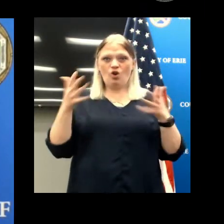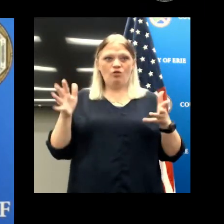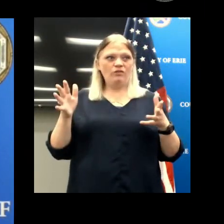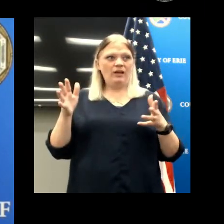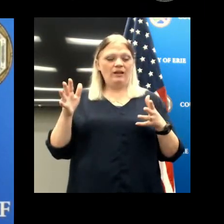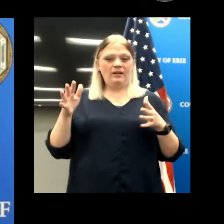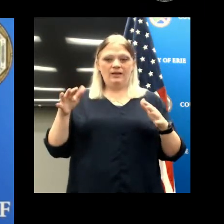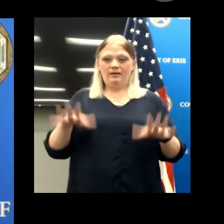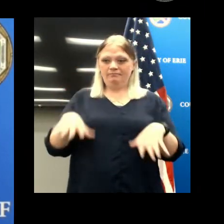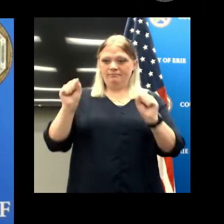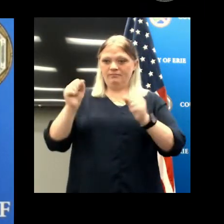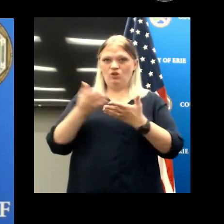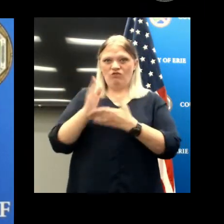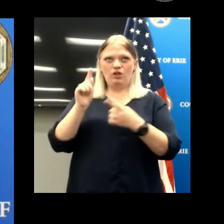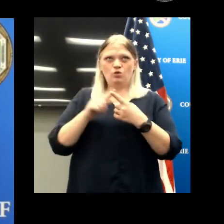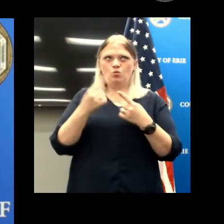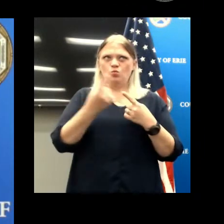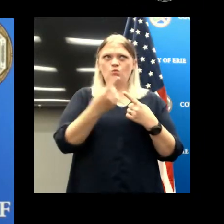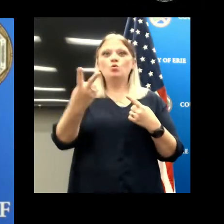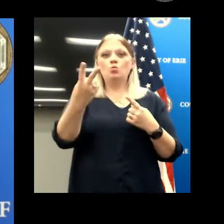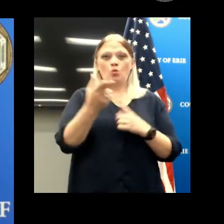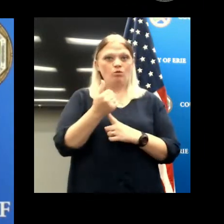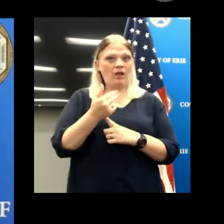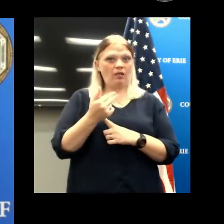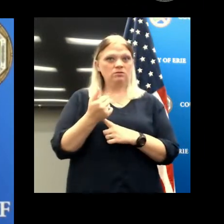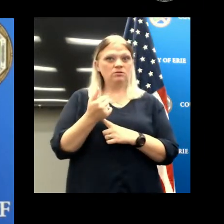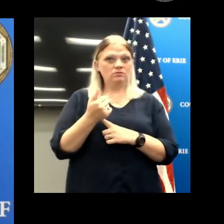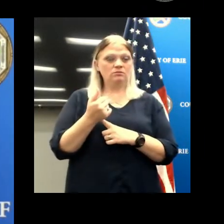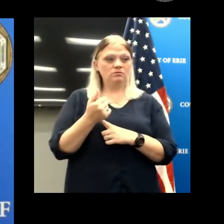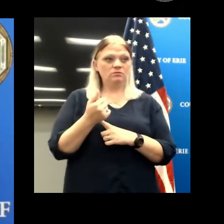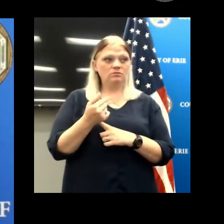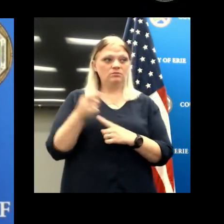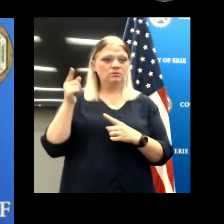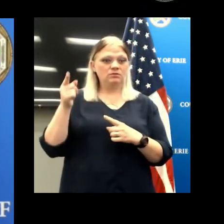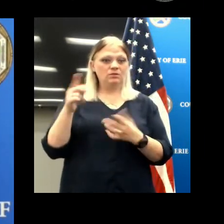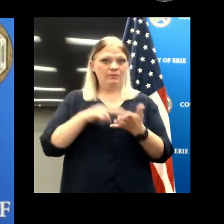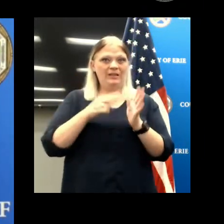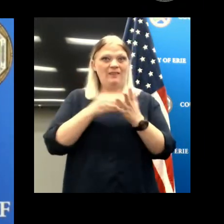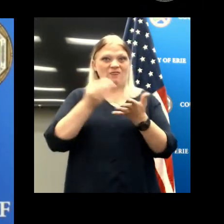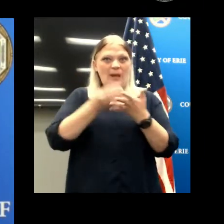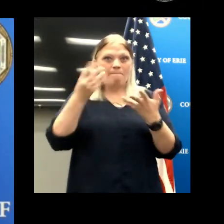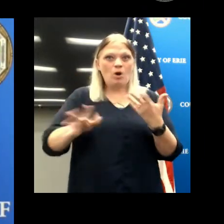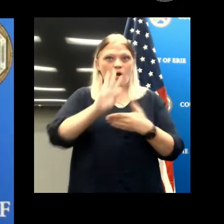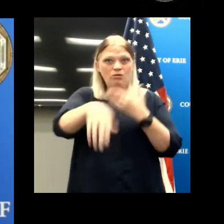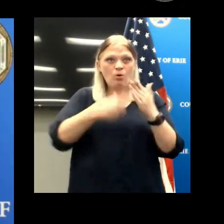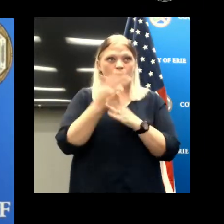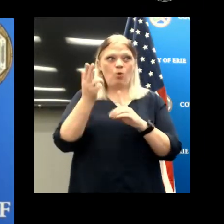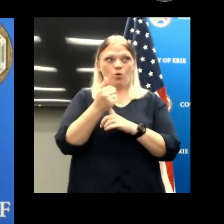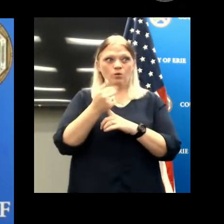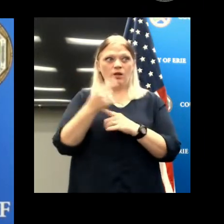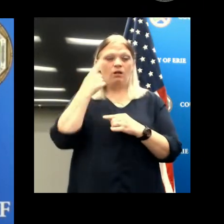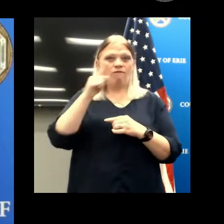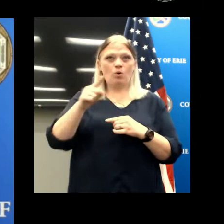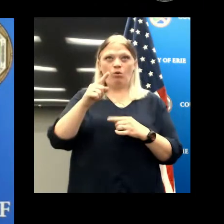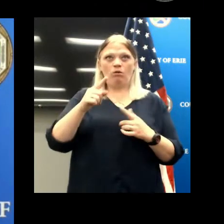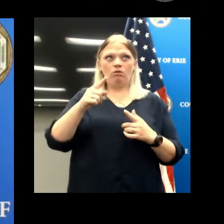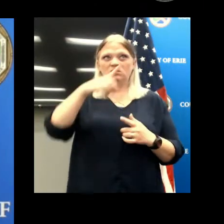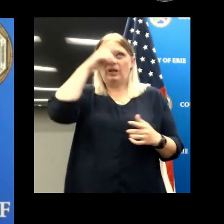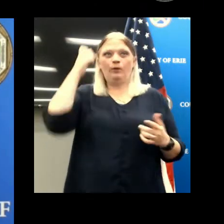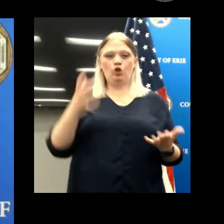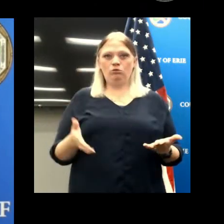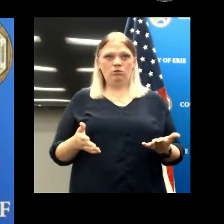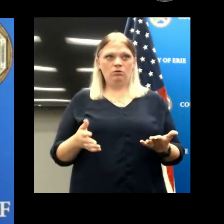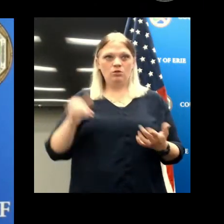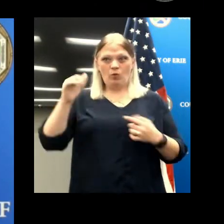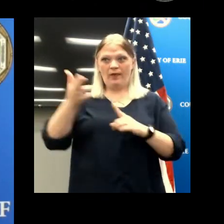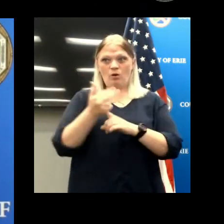rights to at least one hotel, I think 2 hotels, excuse me, in which they would have bought the whole hotel for the life of the summer. So that hotel would have